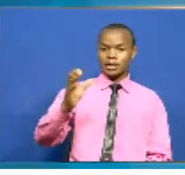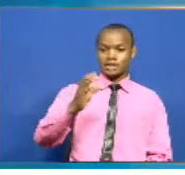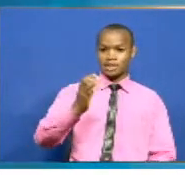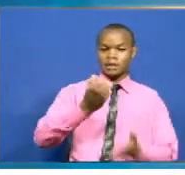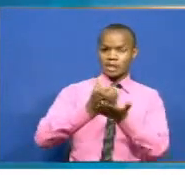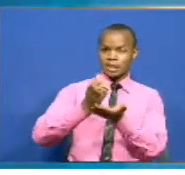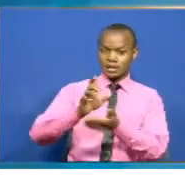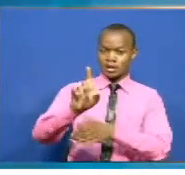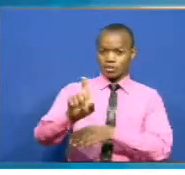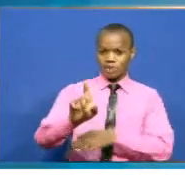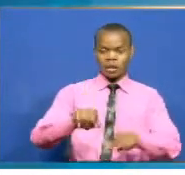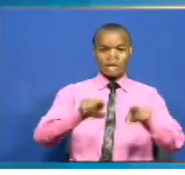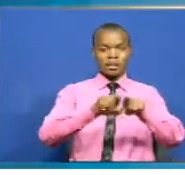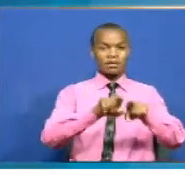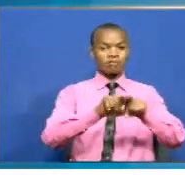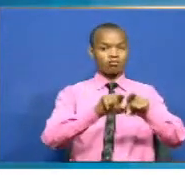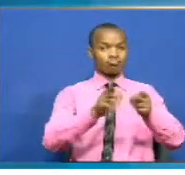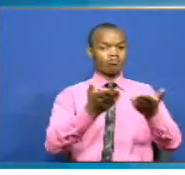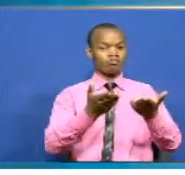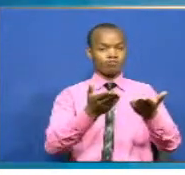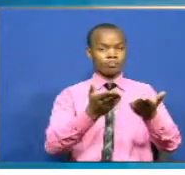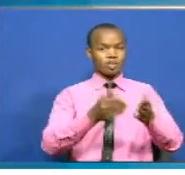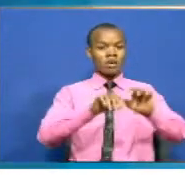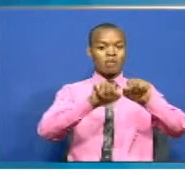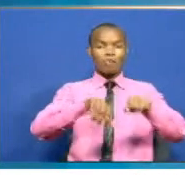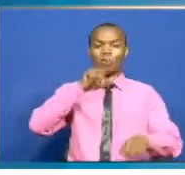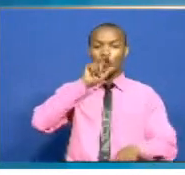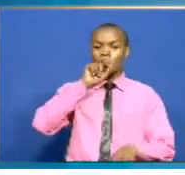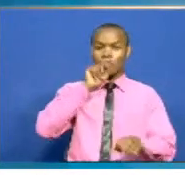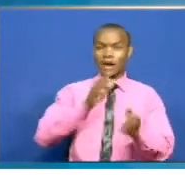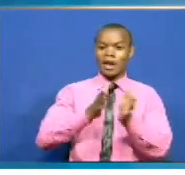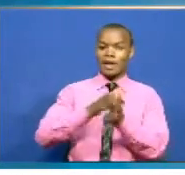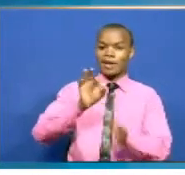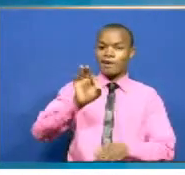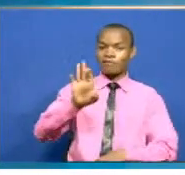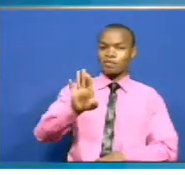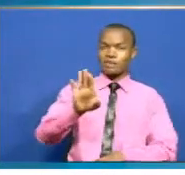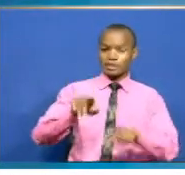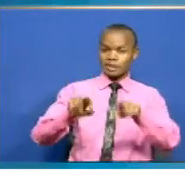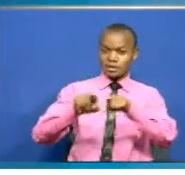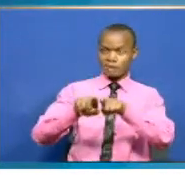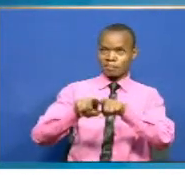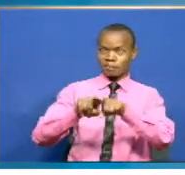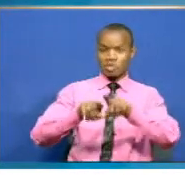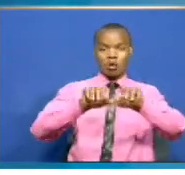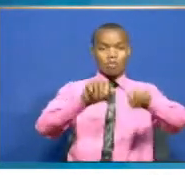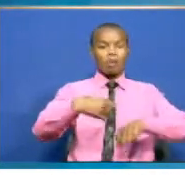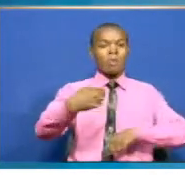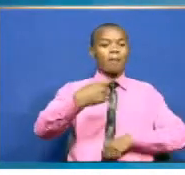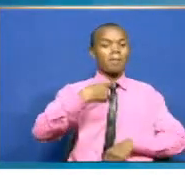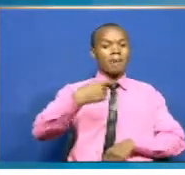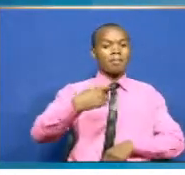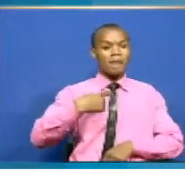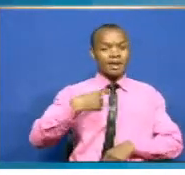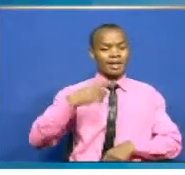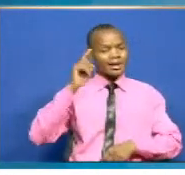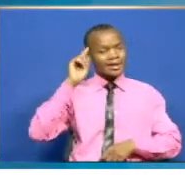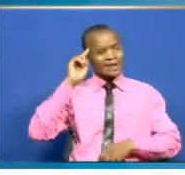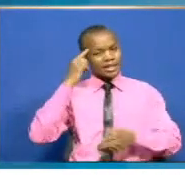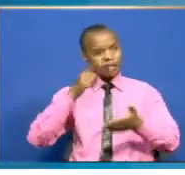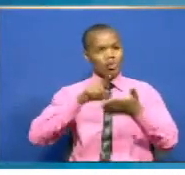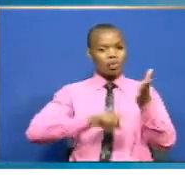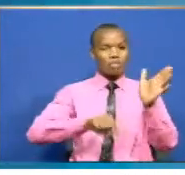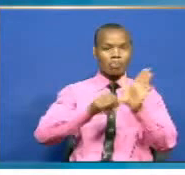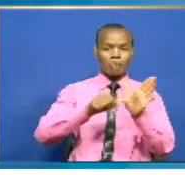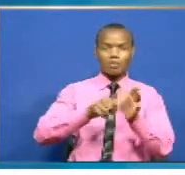also you can talk to me directly at Safin_Cheng on Twitter, Safin_Cheng on Facebook. Share with us your thoughts on some of the issues we are going